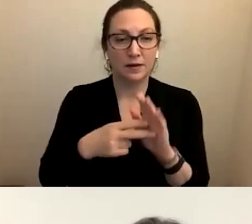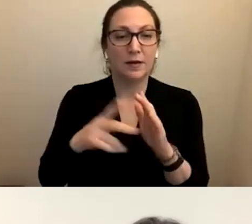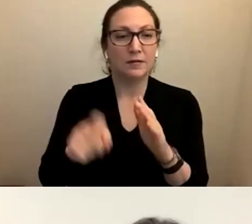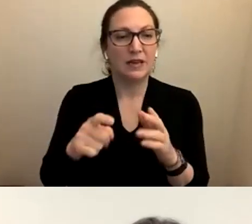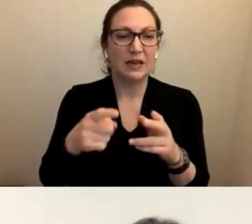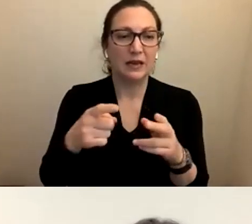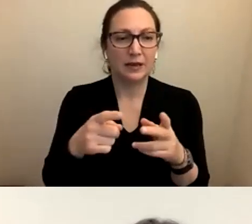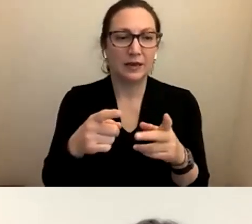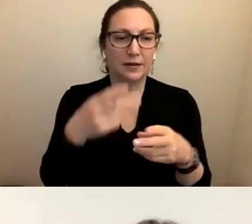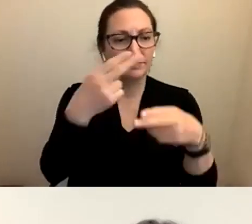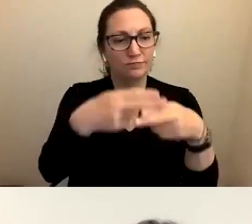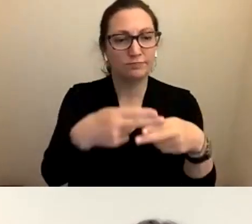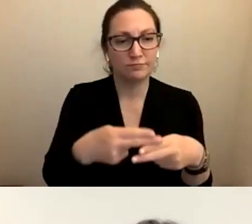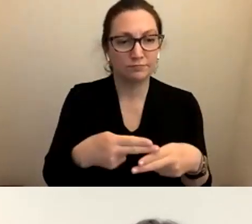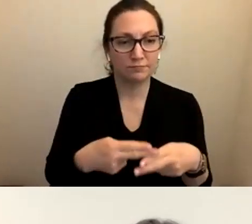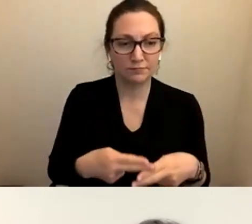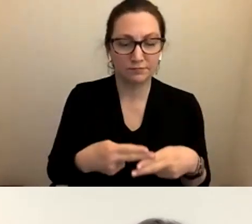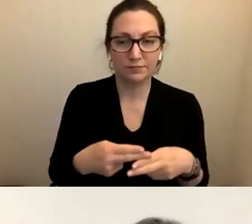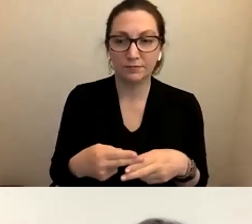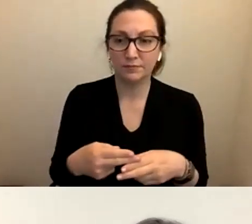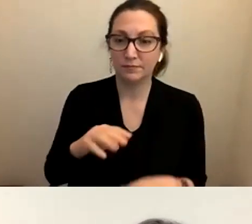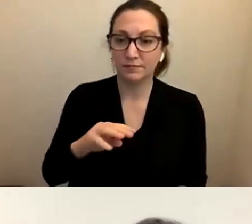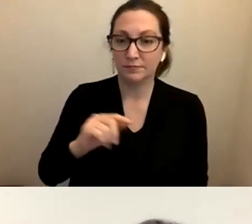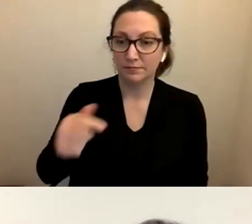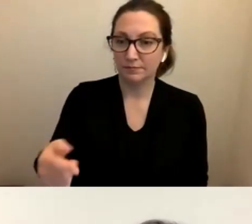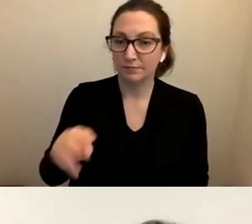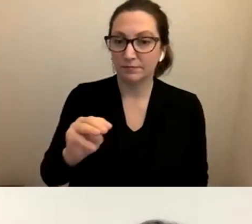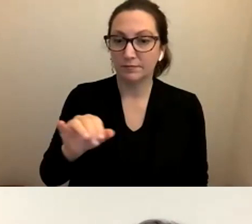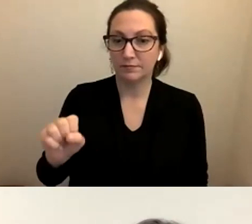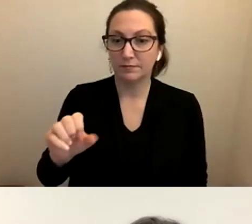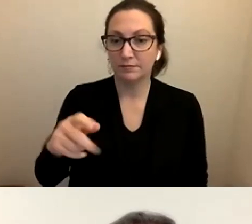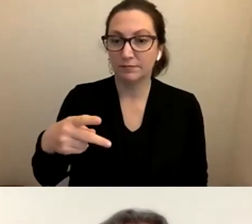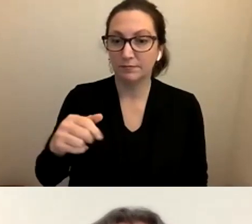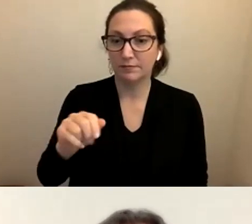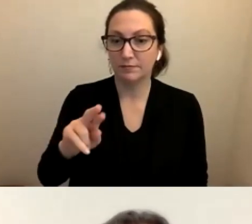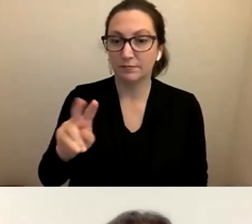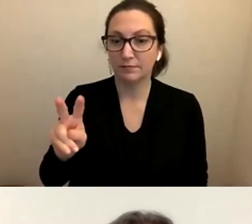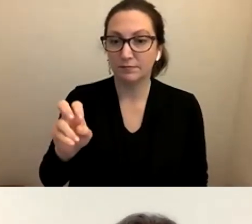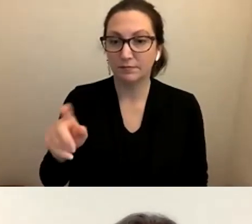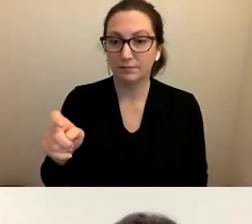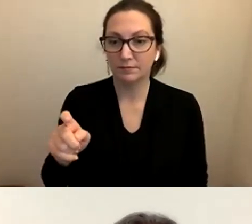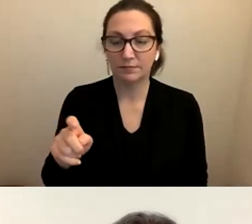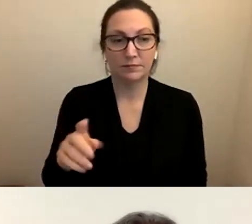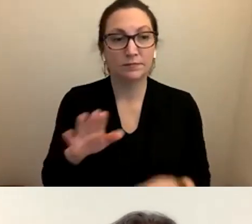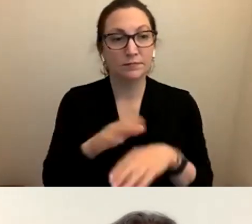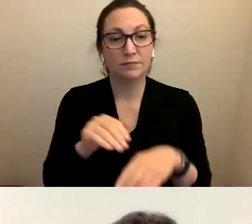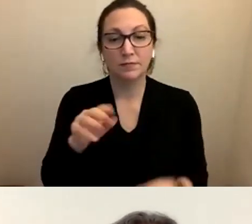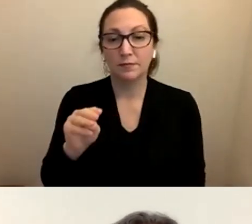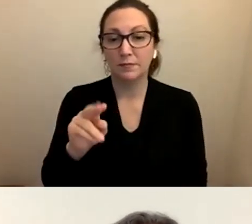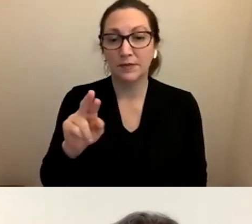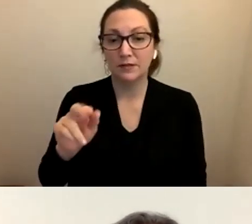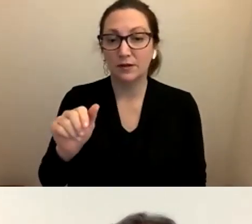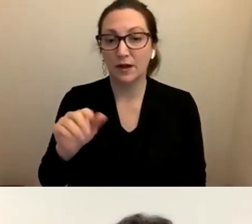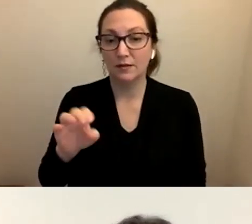Parvex to please call the roll. Thank you, Mr. Contampasis. Mr. Acevedo is going to be late.